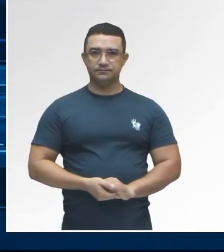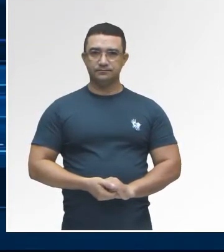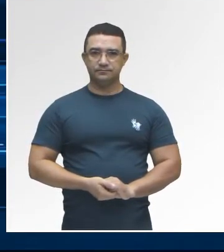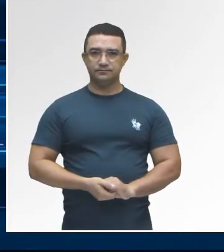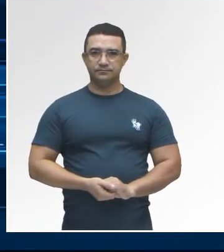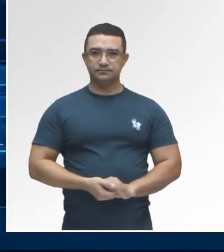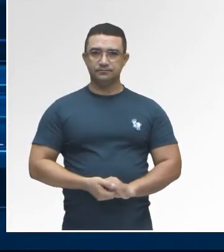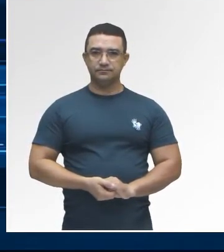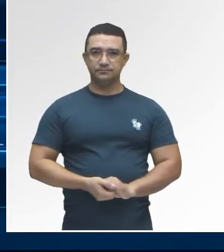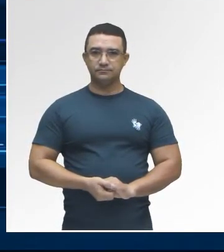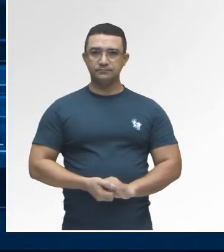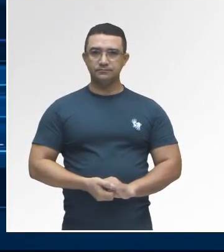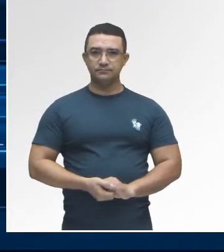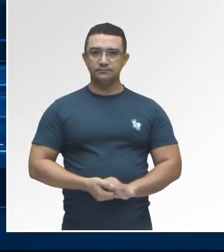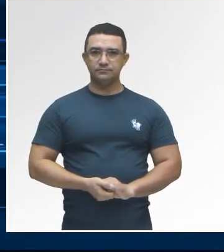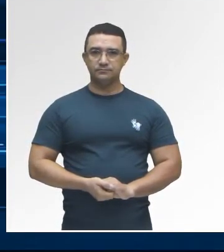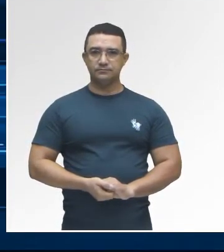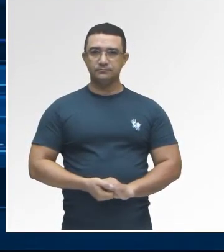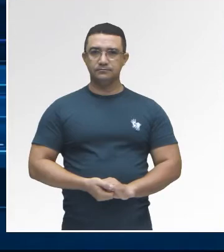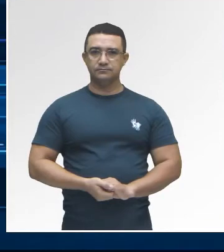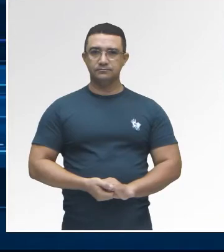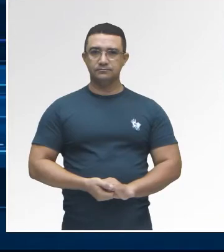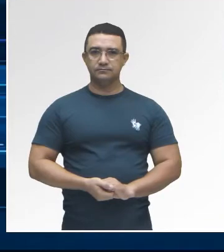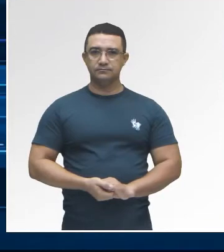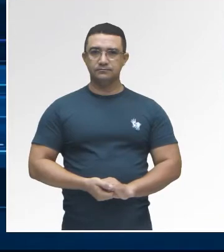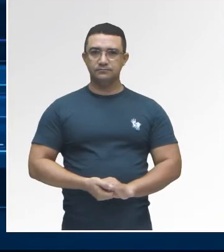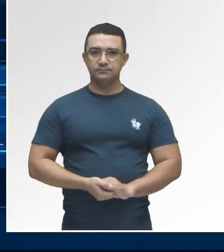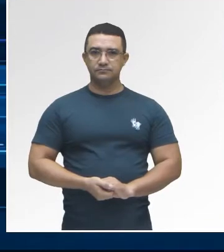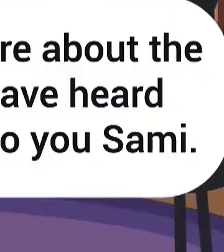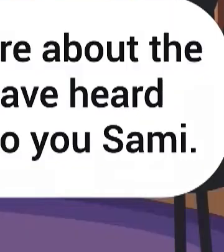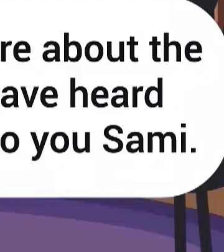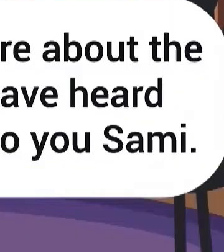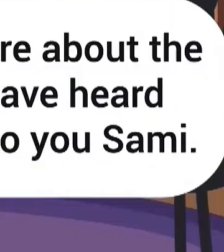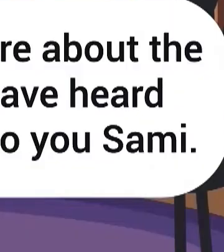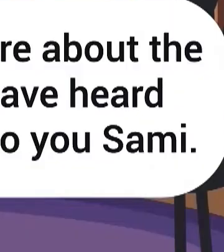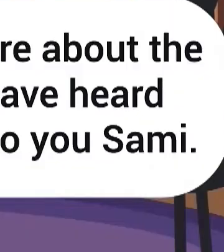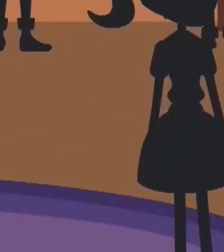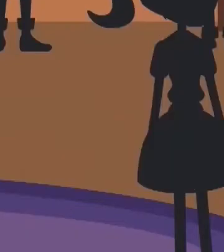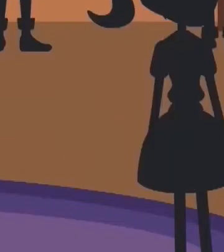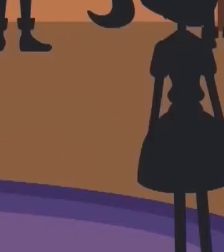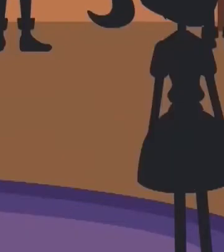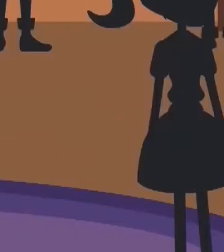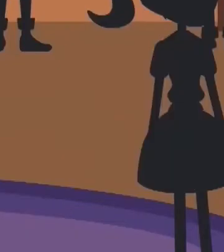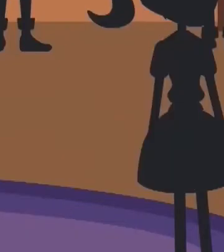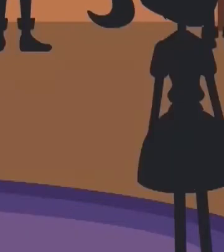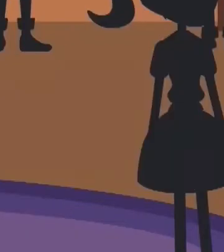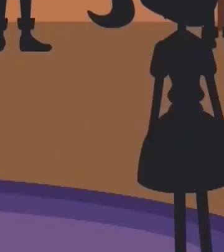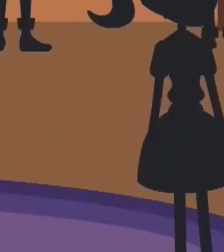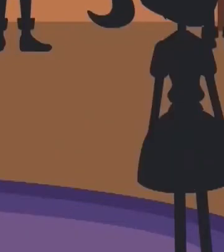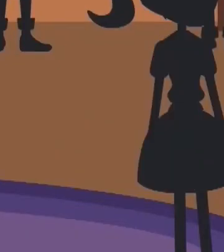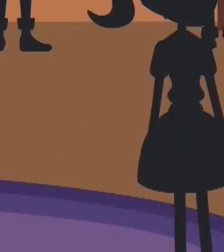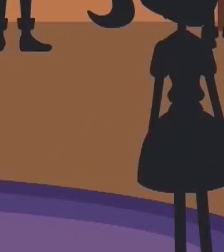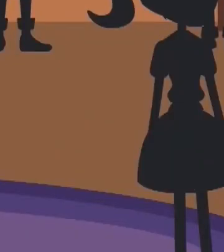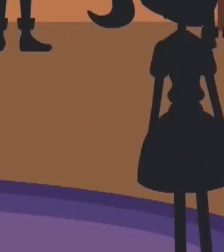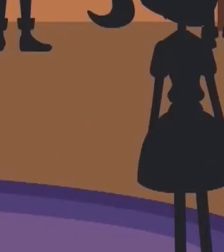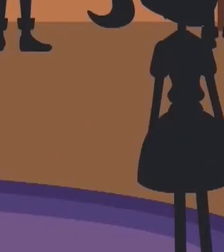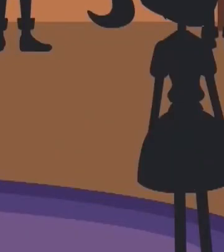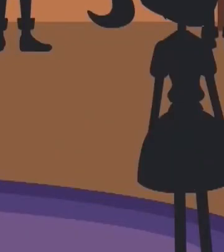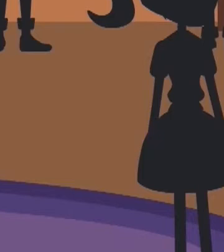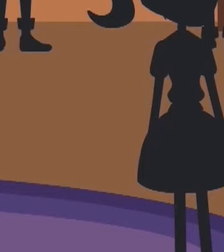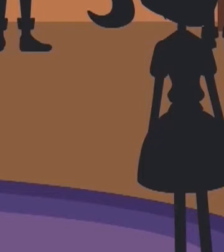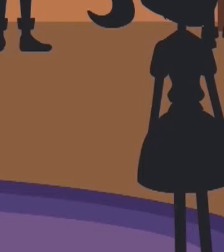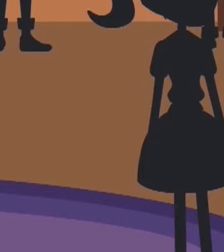Tell us a little more about the proposal. We have heard Yikuko propose to you, Sammy. It is funny, I was not ready for